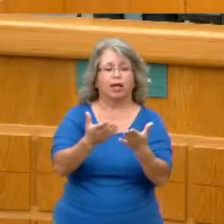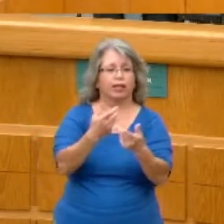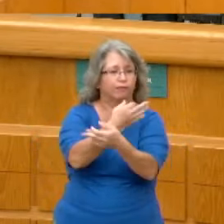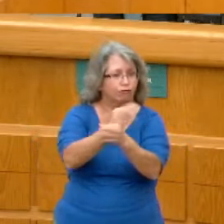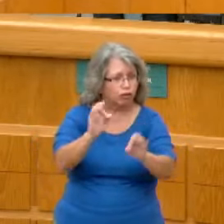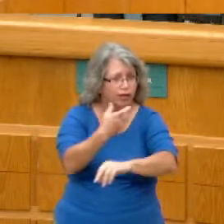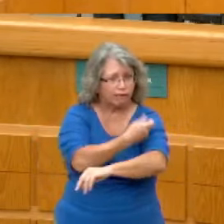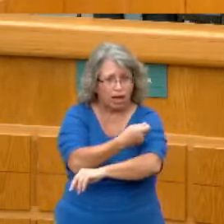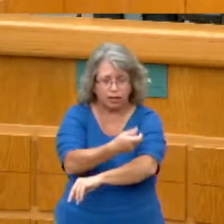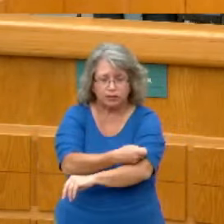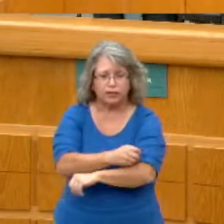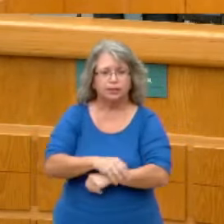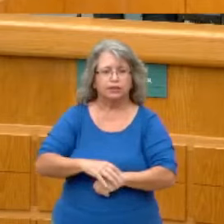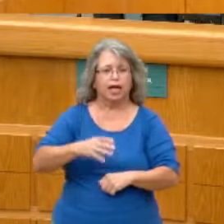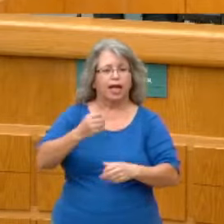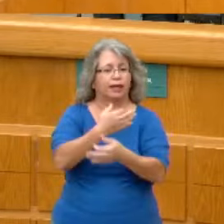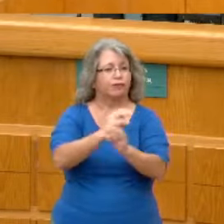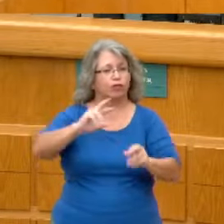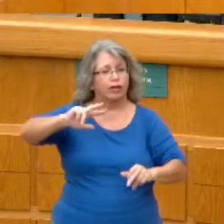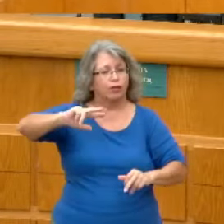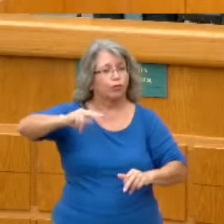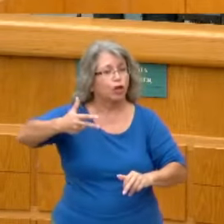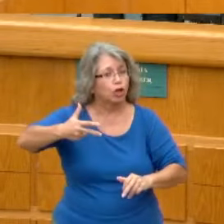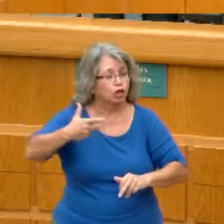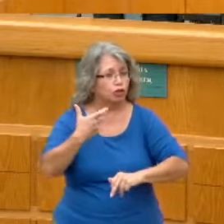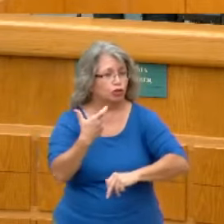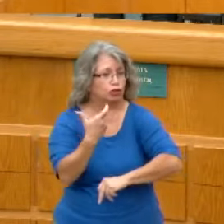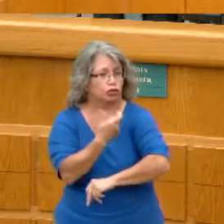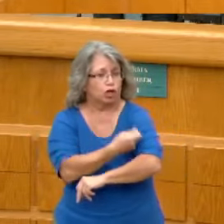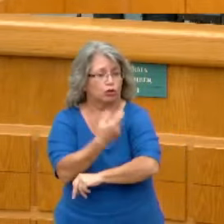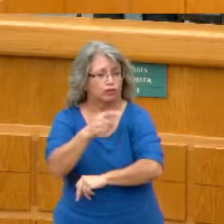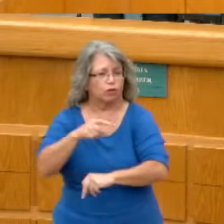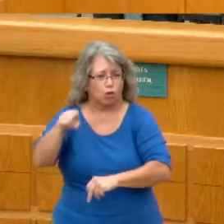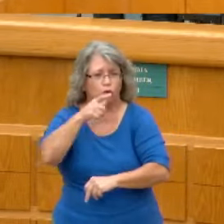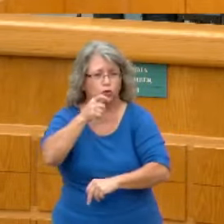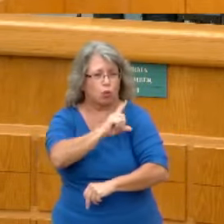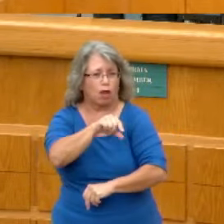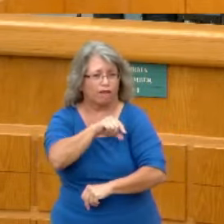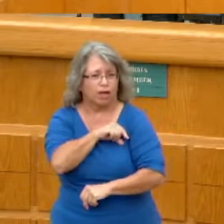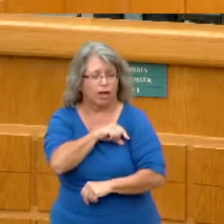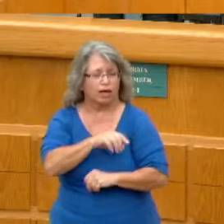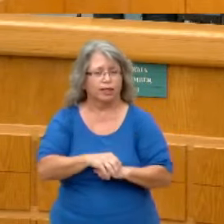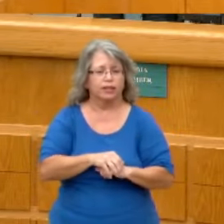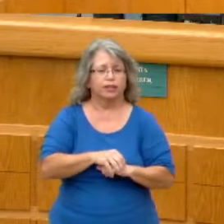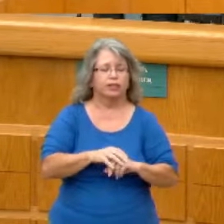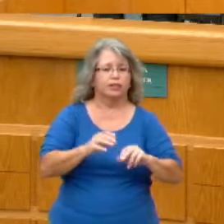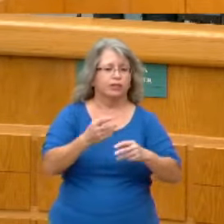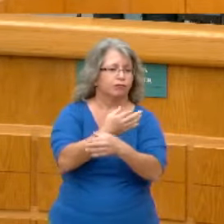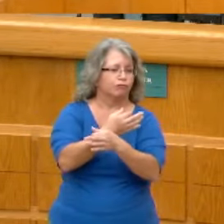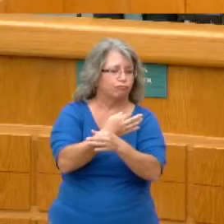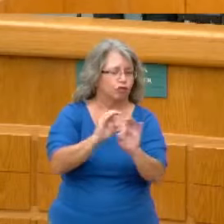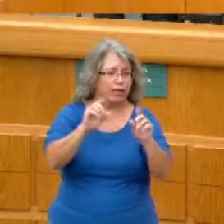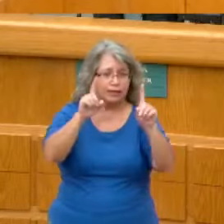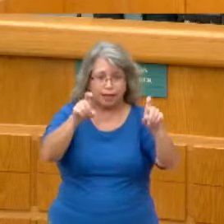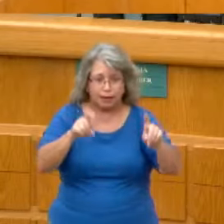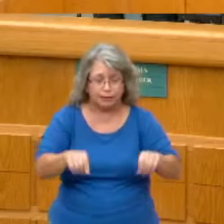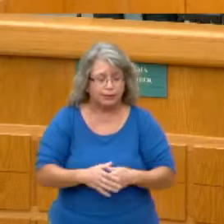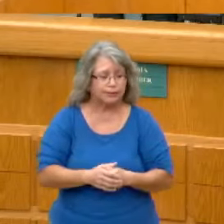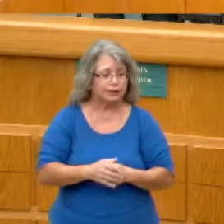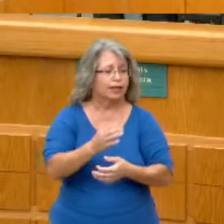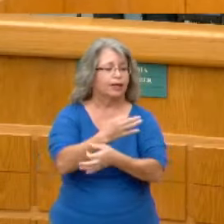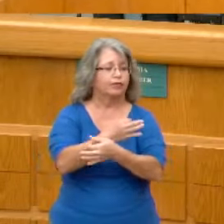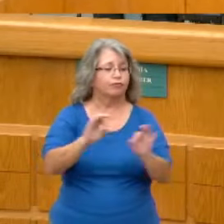who qualify, free COVID testing, free Regeneron infusions if you have